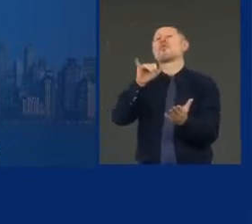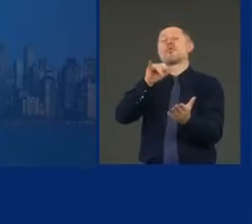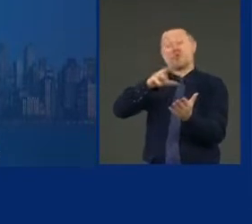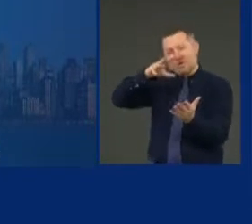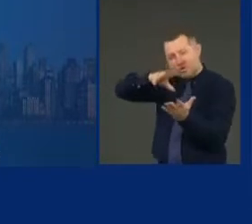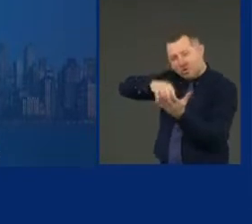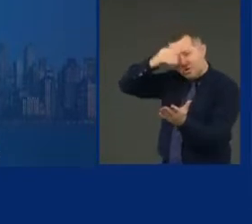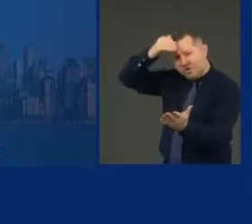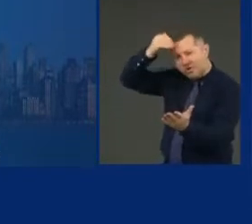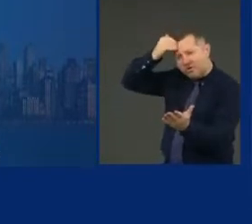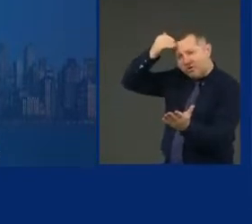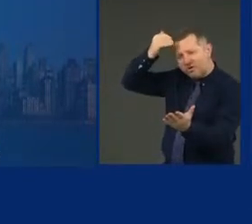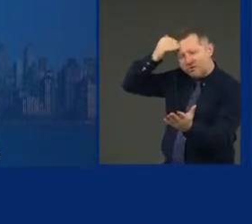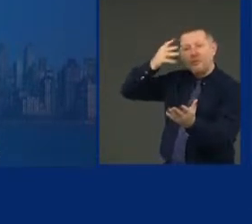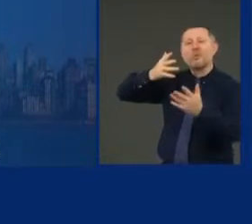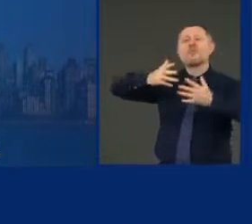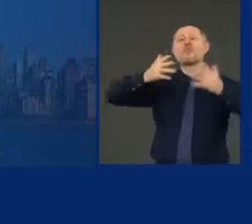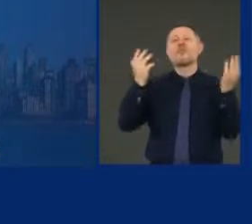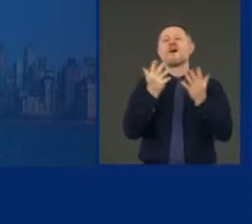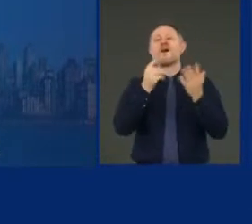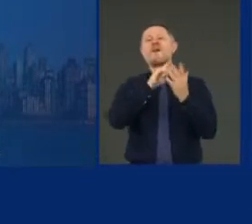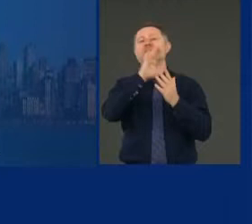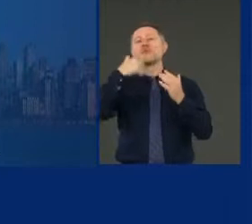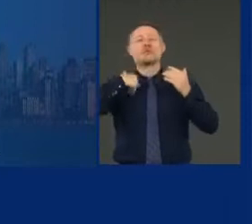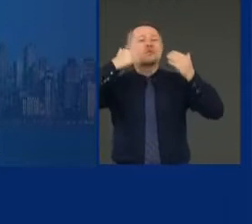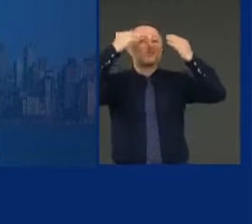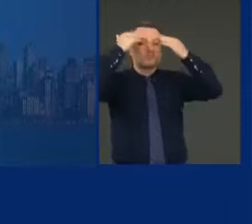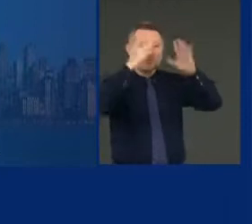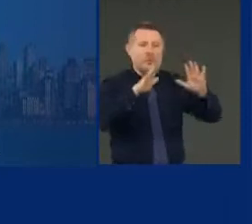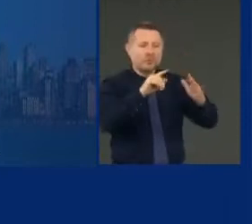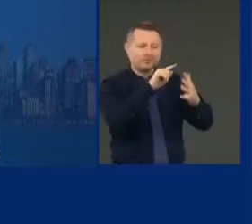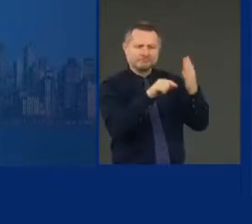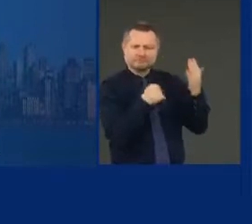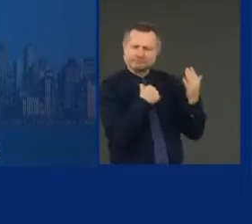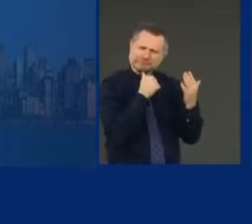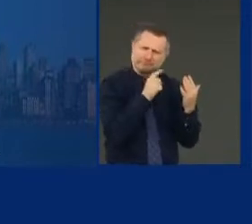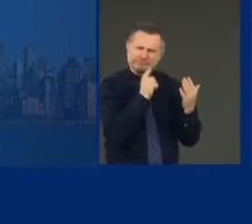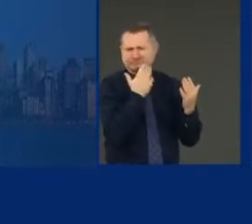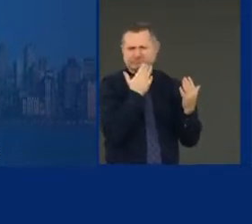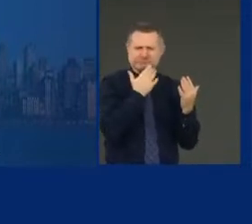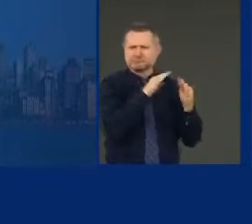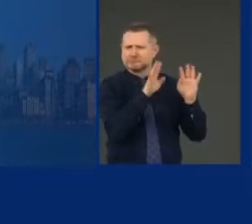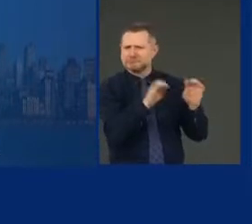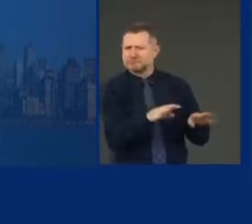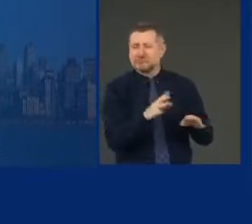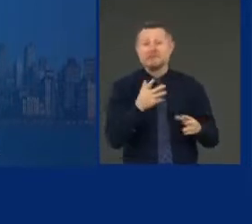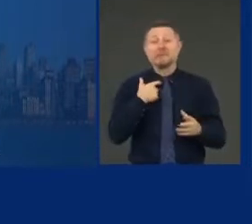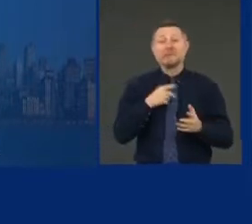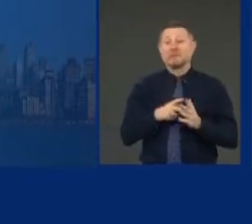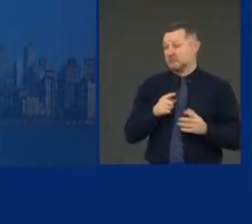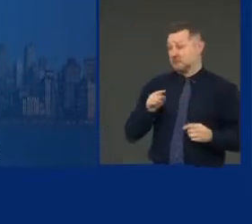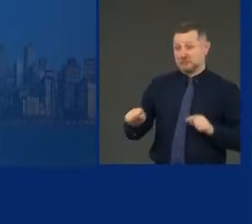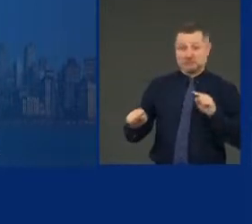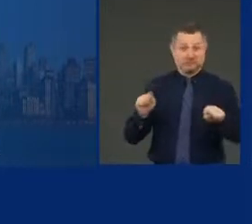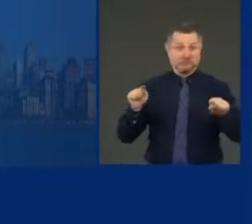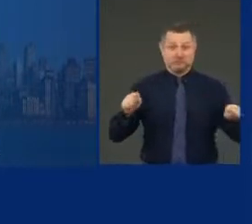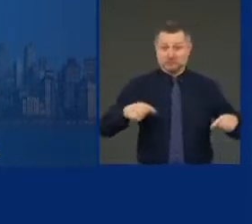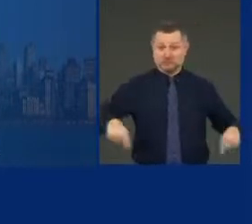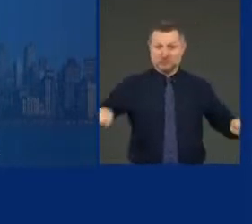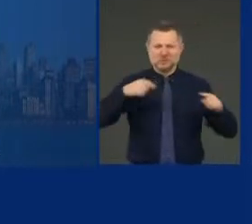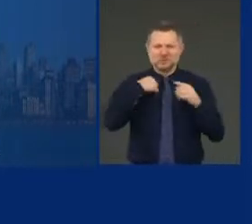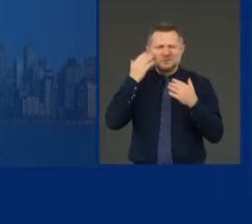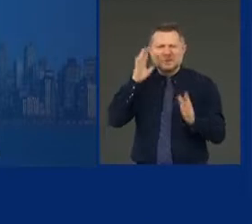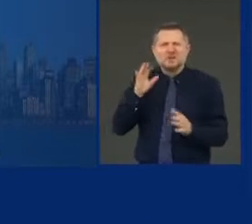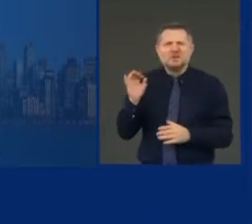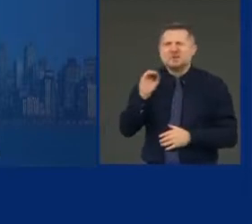And know what you don't know means none of us here know about this coronavirus. We've been wrong from